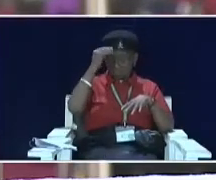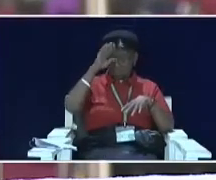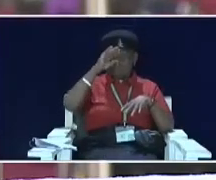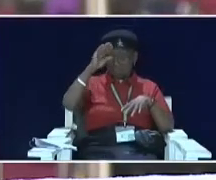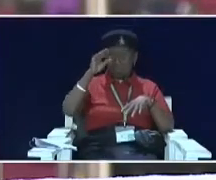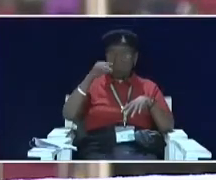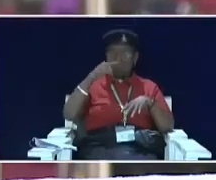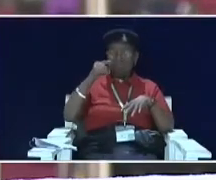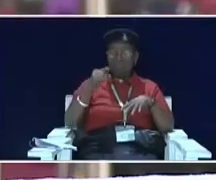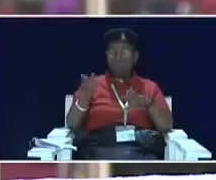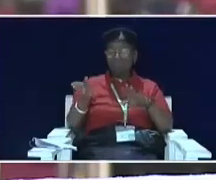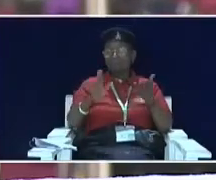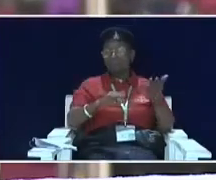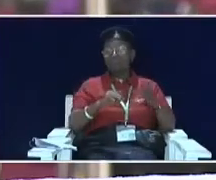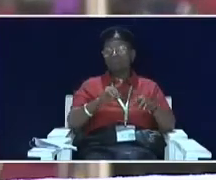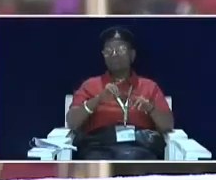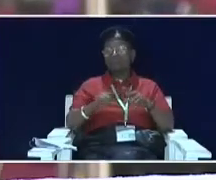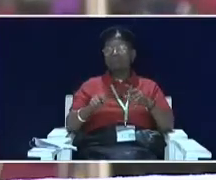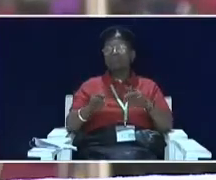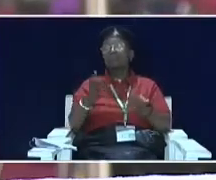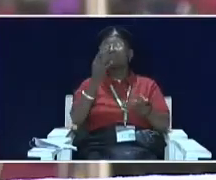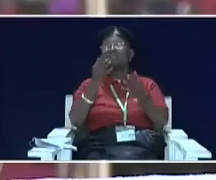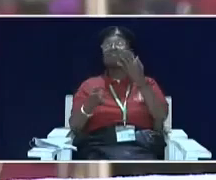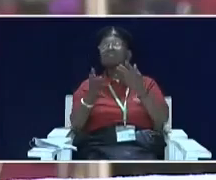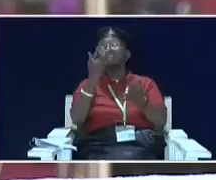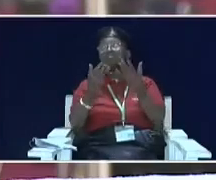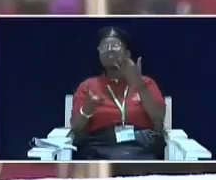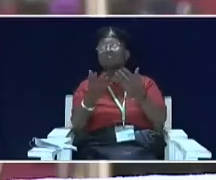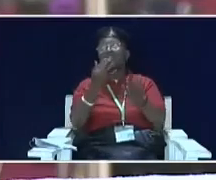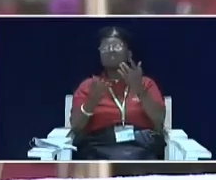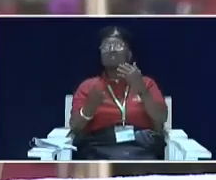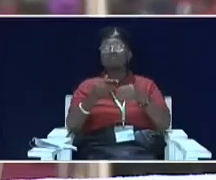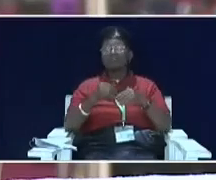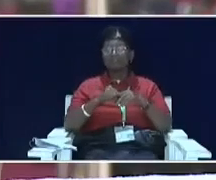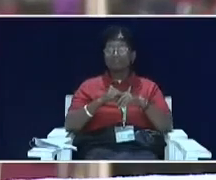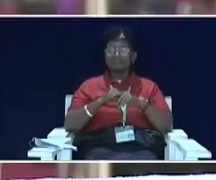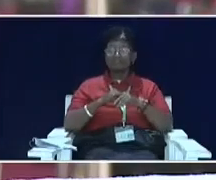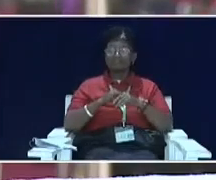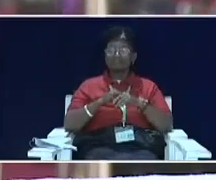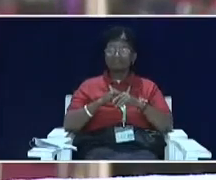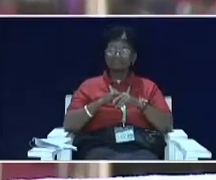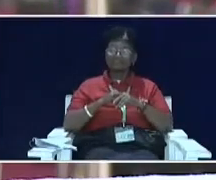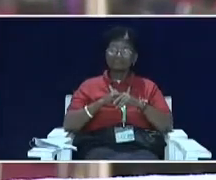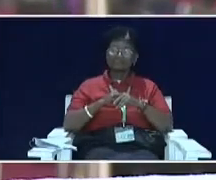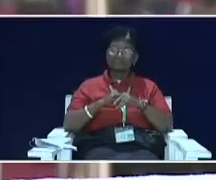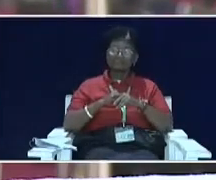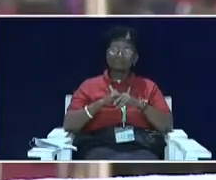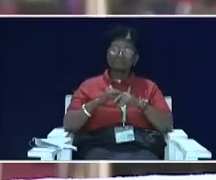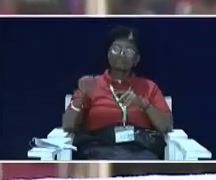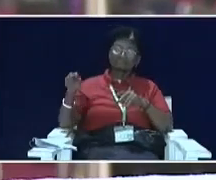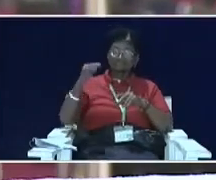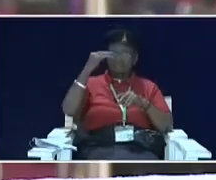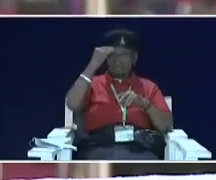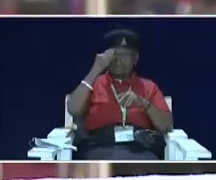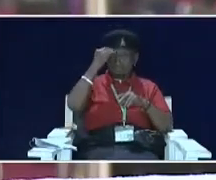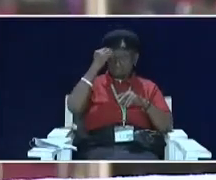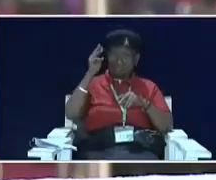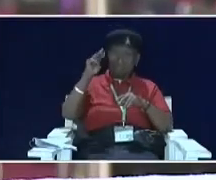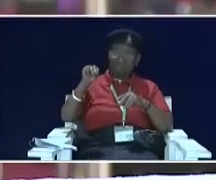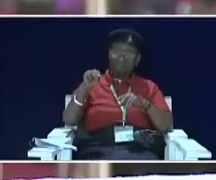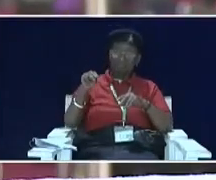Mad people, if you see a madman and you ask him to touch fire, he will